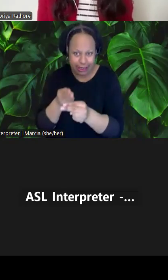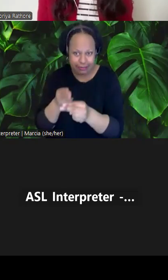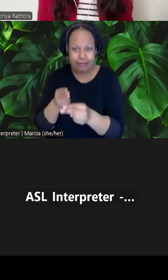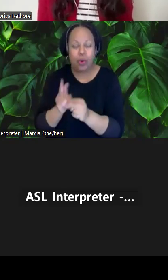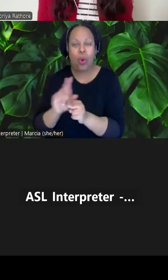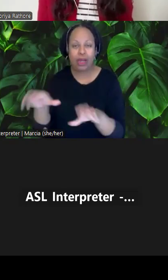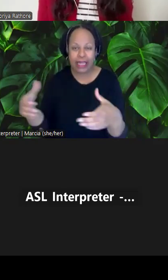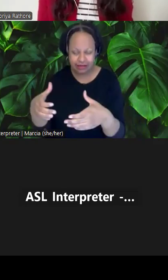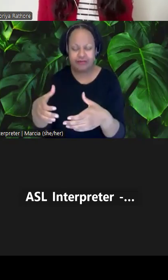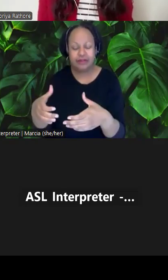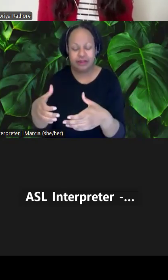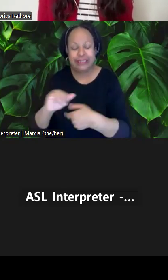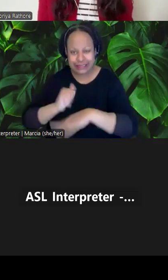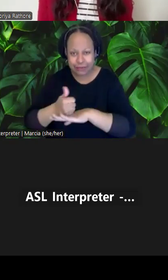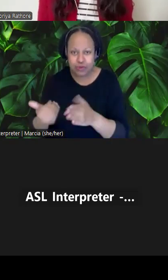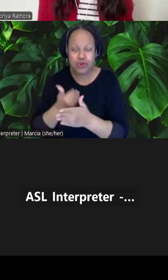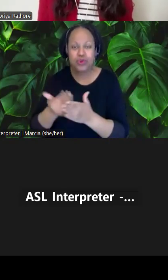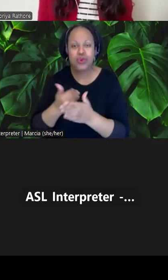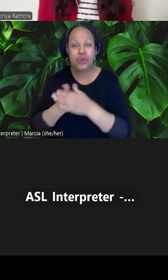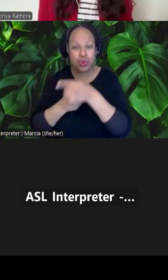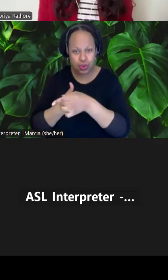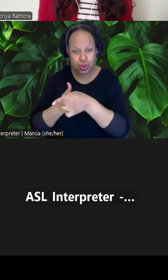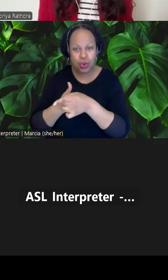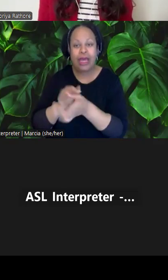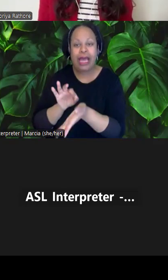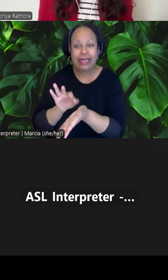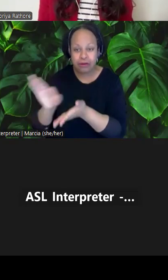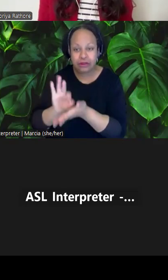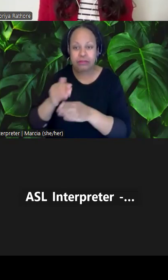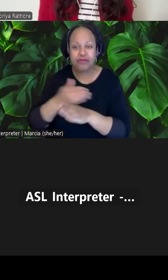you can see the application for this program.